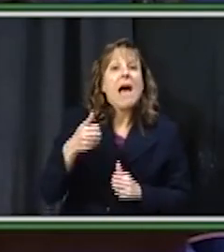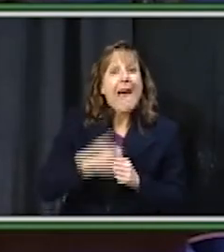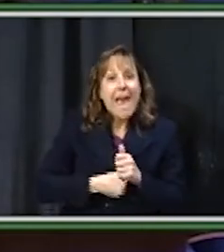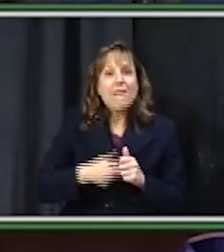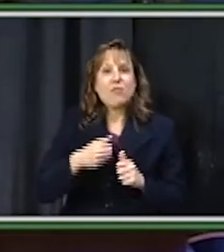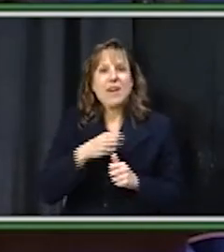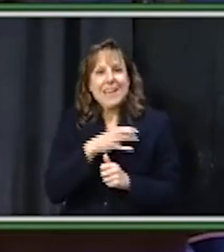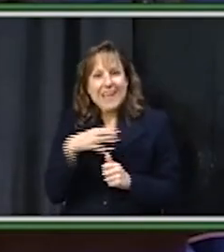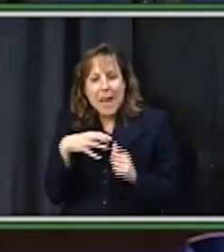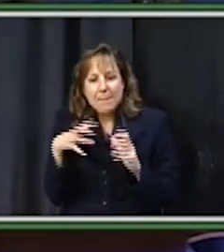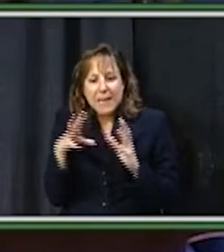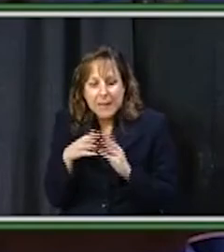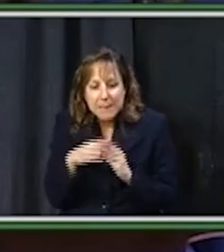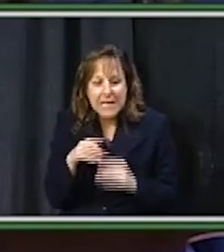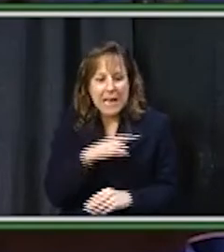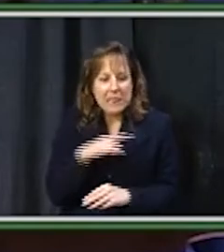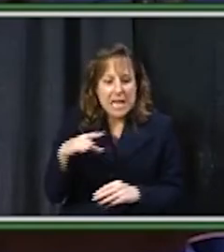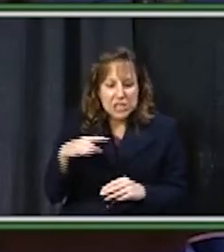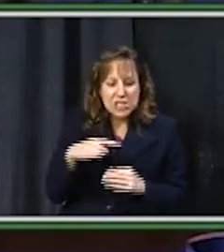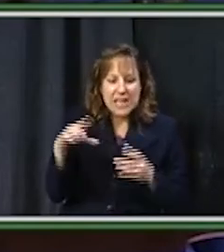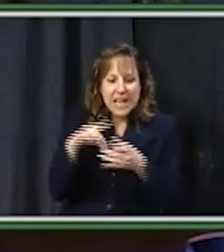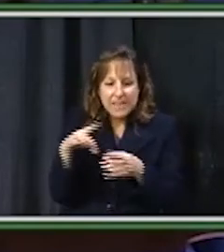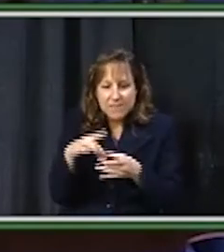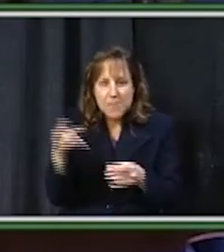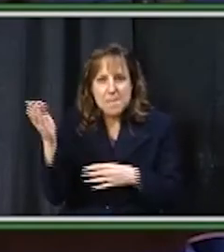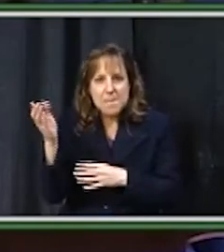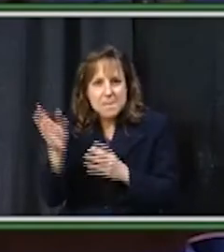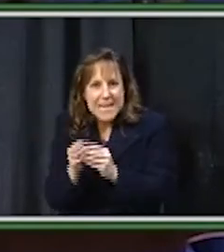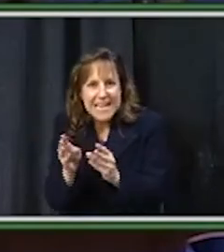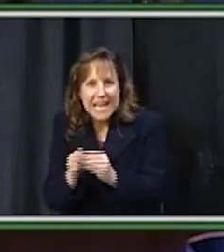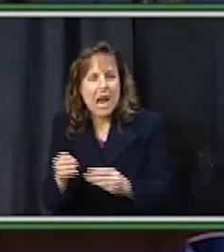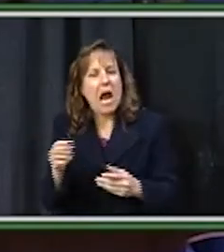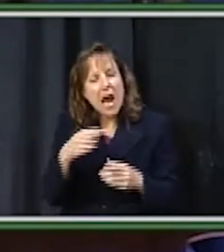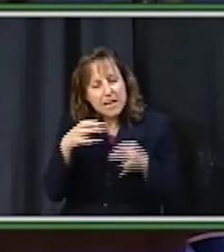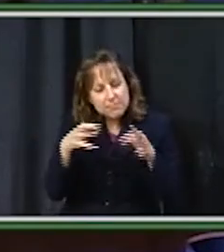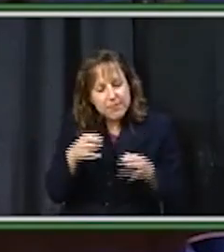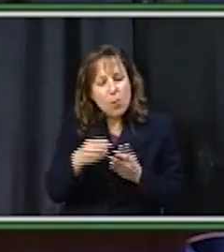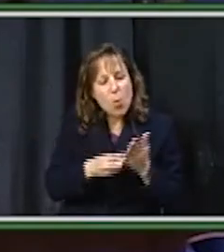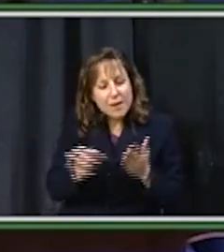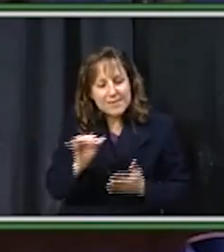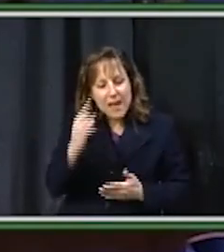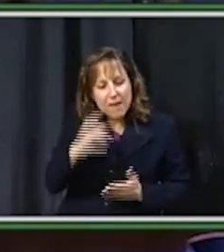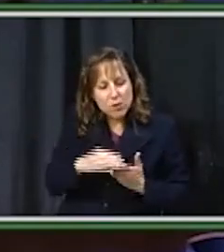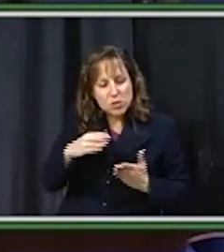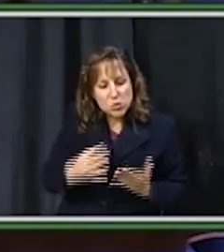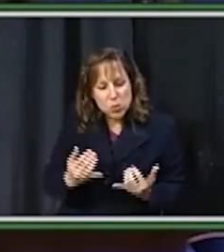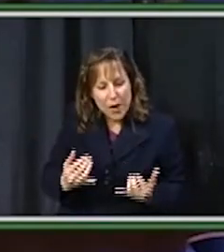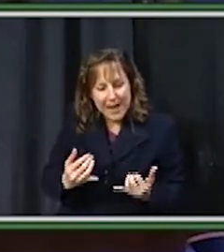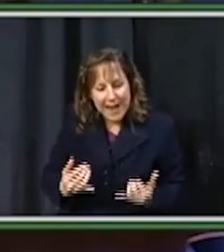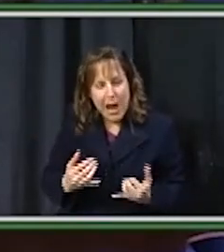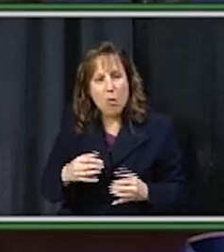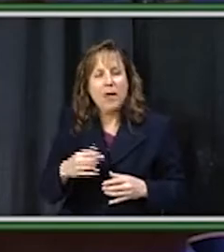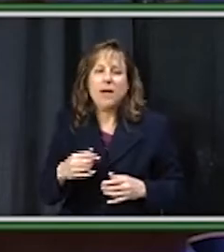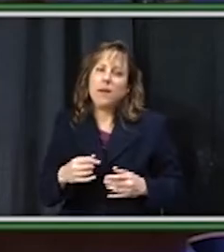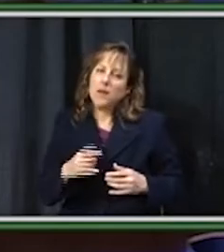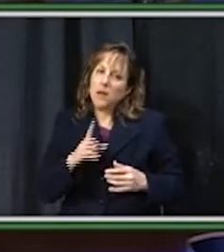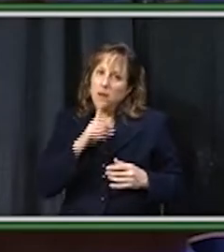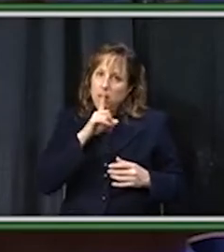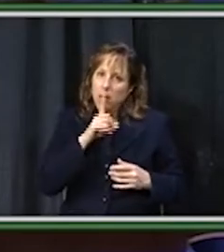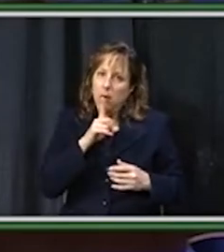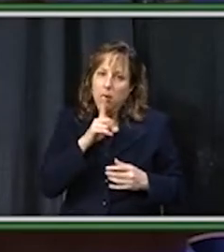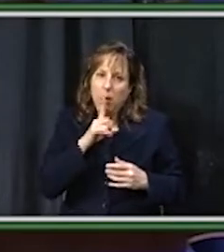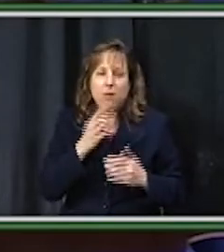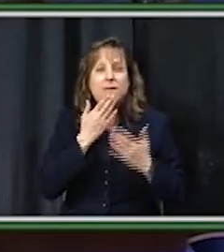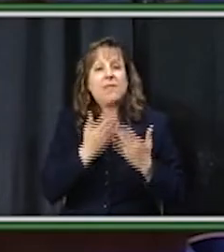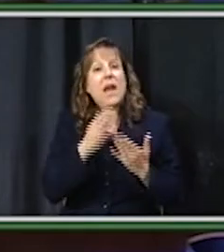hearing, I shared our stories about what it means to be a student currently in the CSU. And I can't say thank you enough to all of my